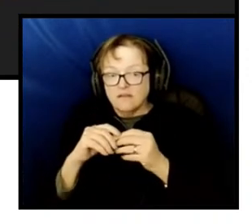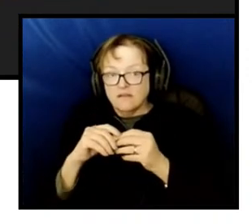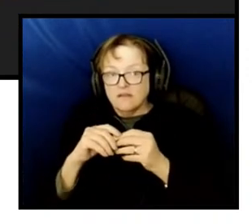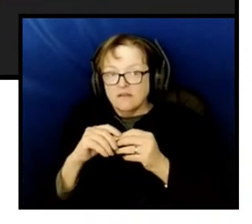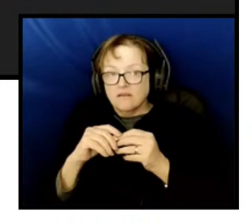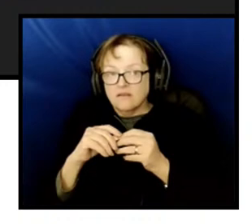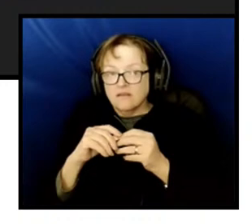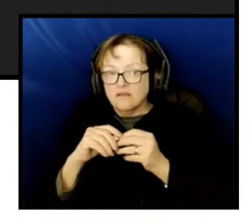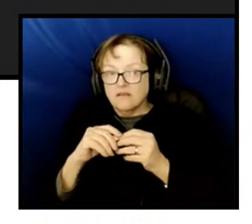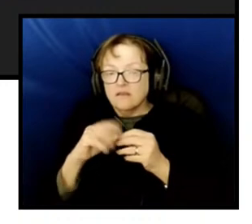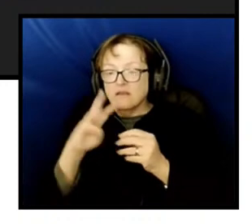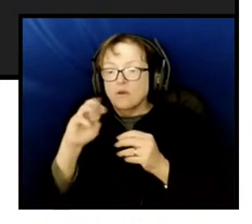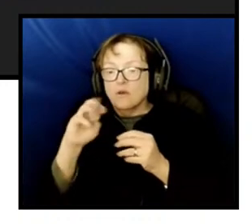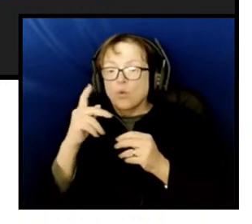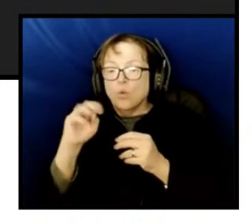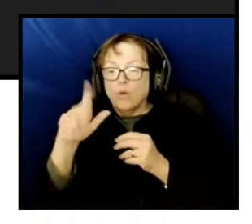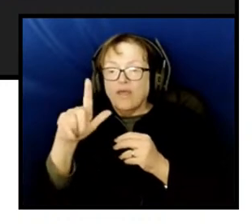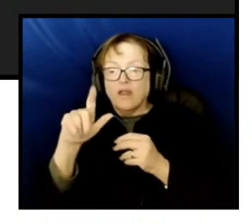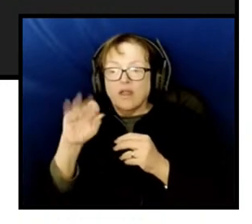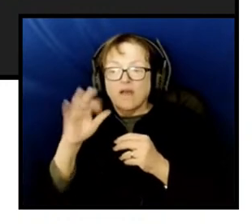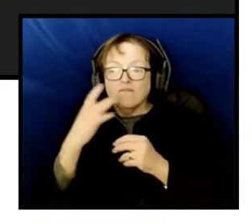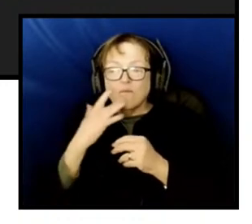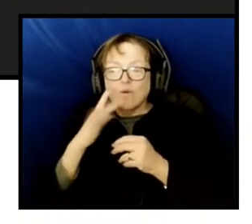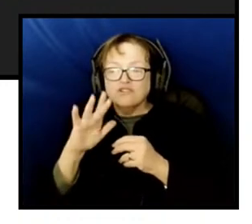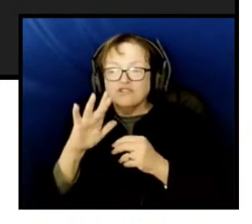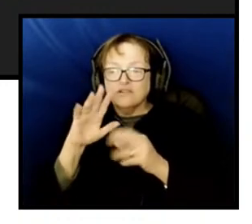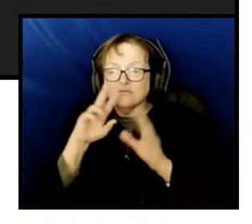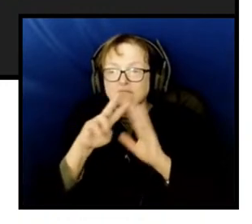The Wheel of Fortune.